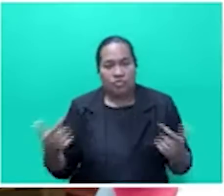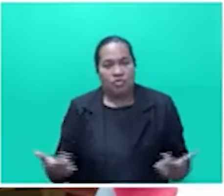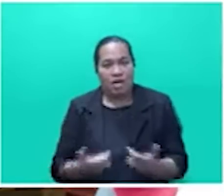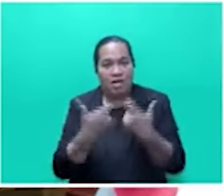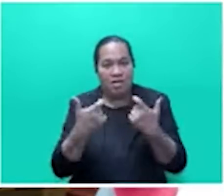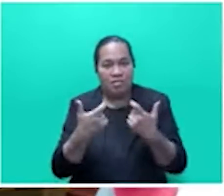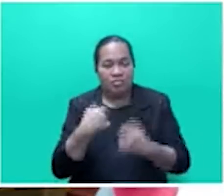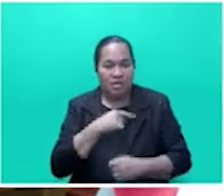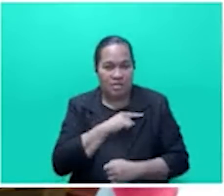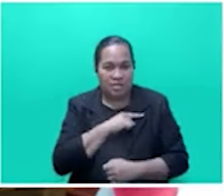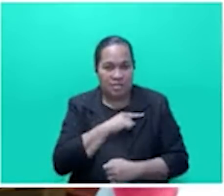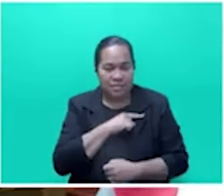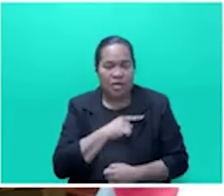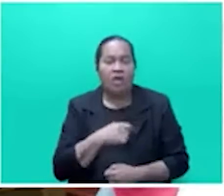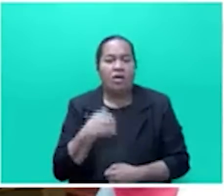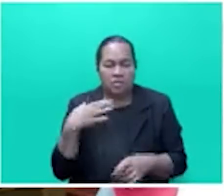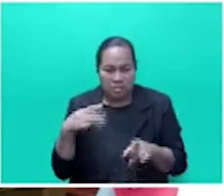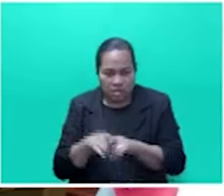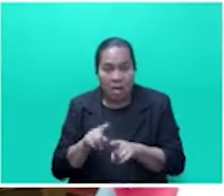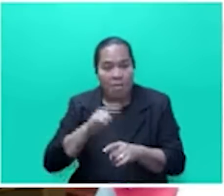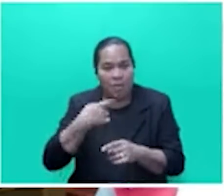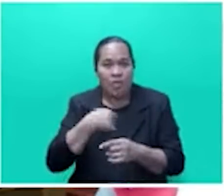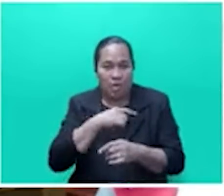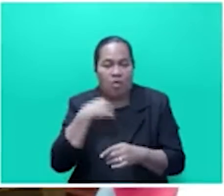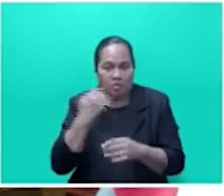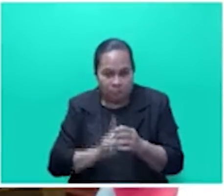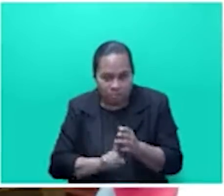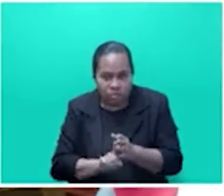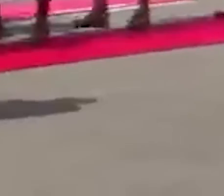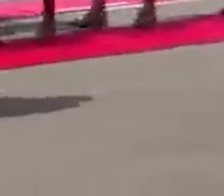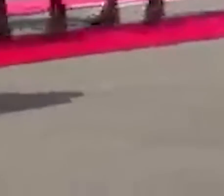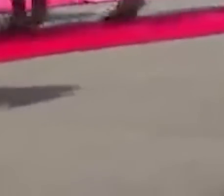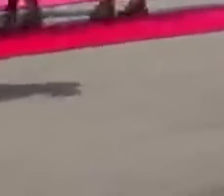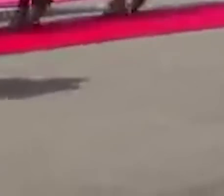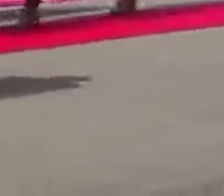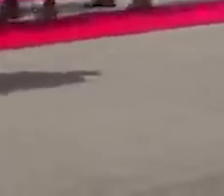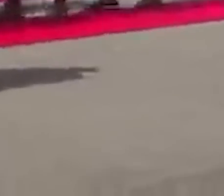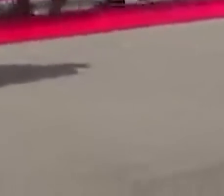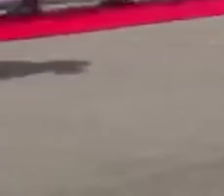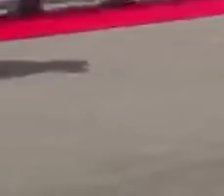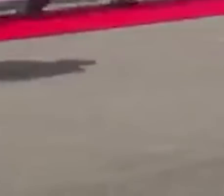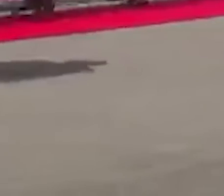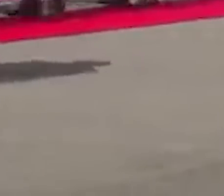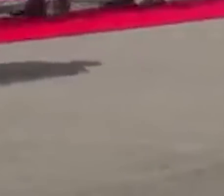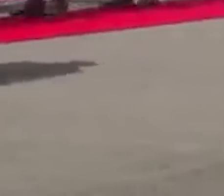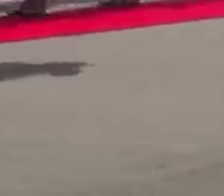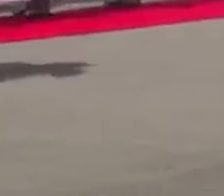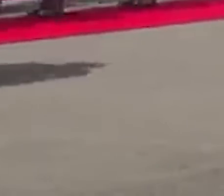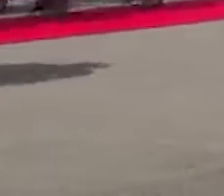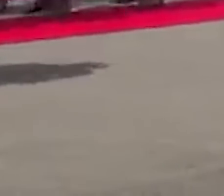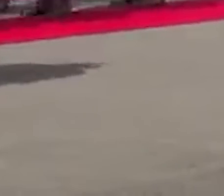all. As always, we have risen to the challenges and demonstrated our resilience as a nation and one